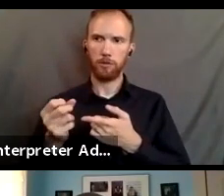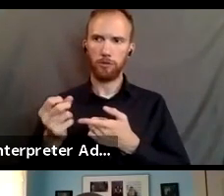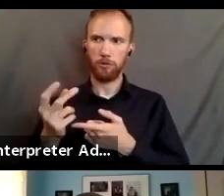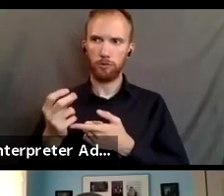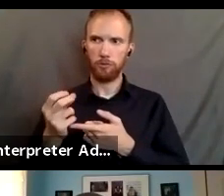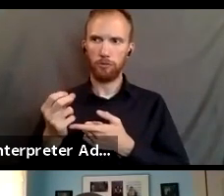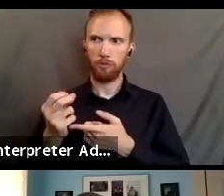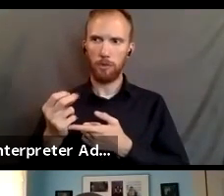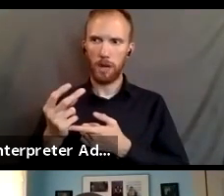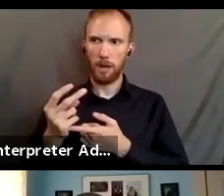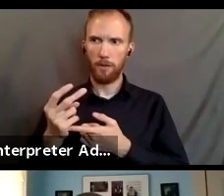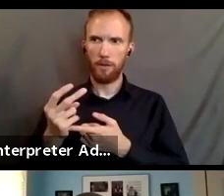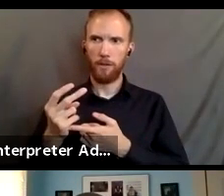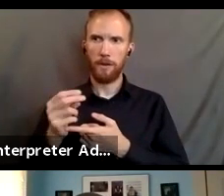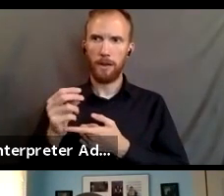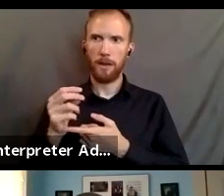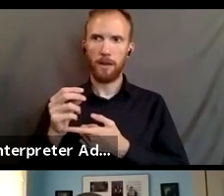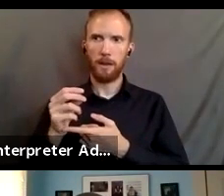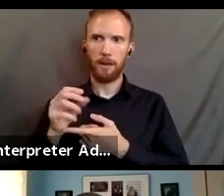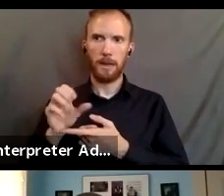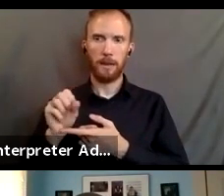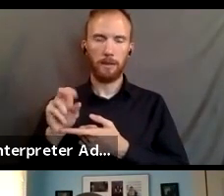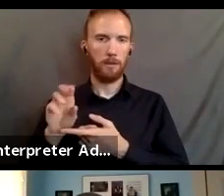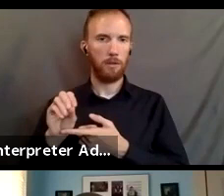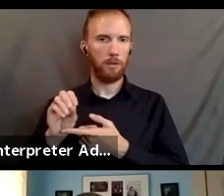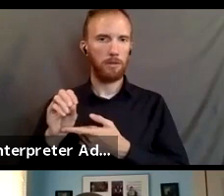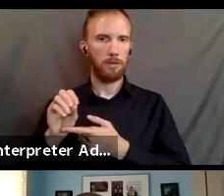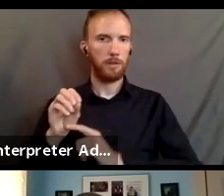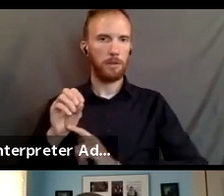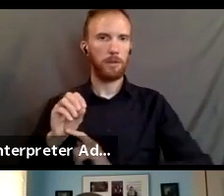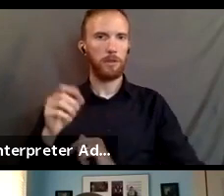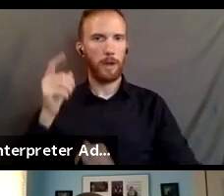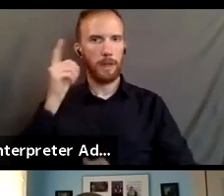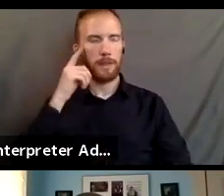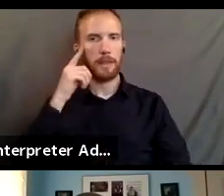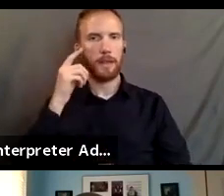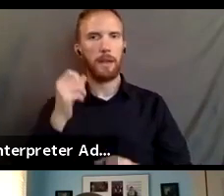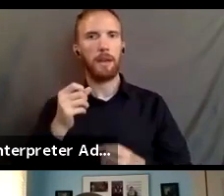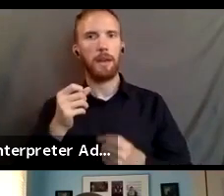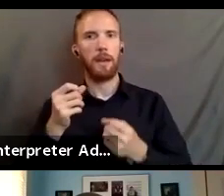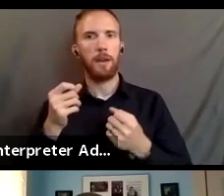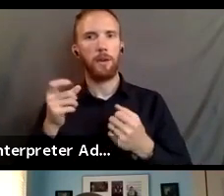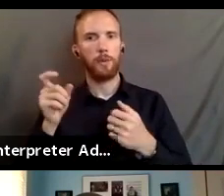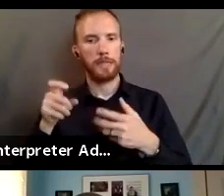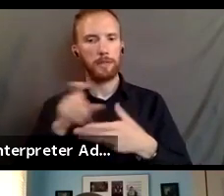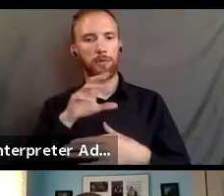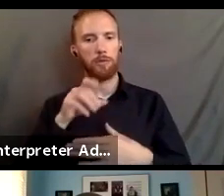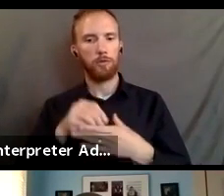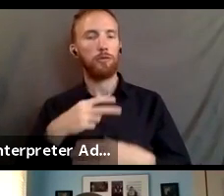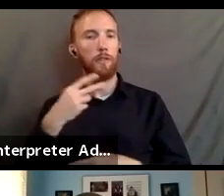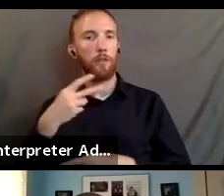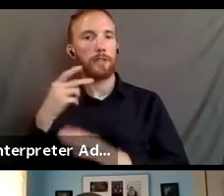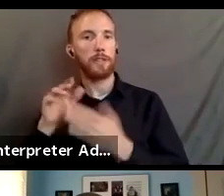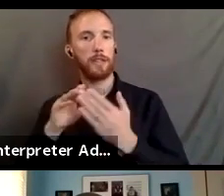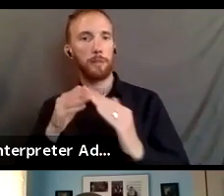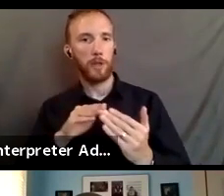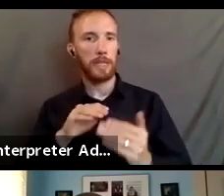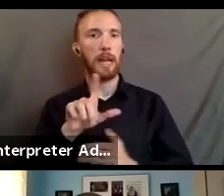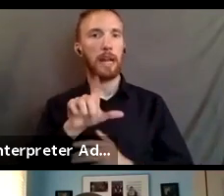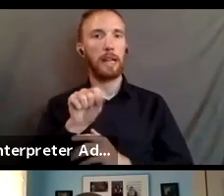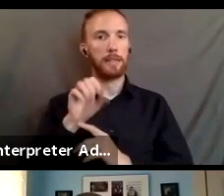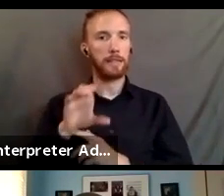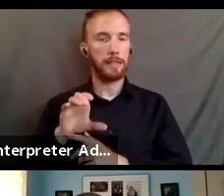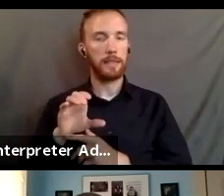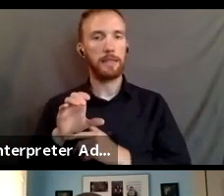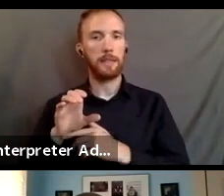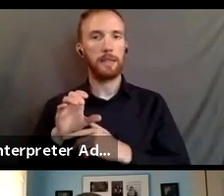savings um to also let the voices of the community and the llc's be heard to go towards